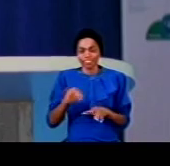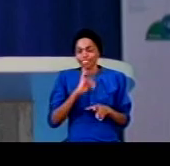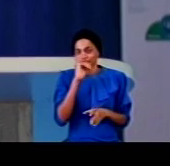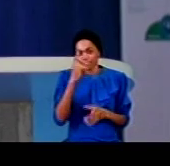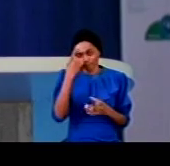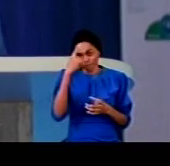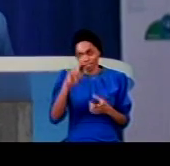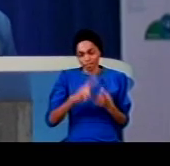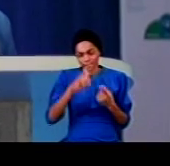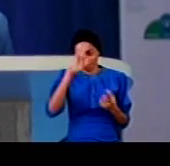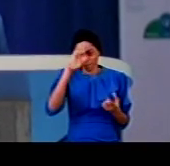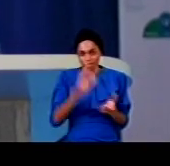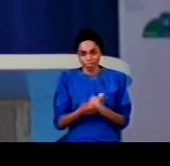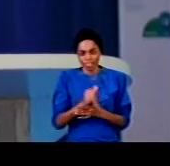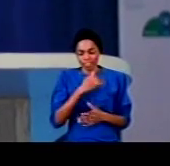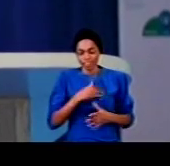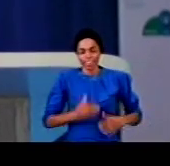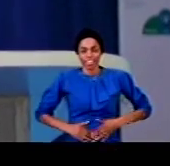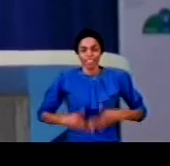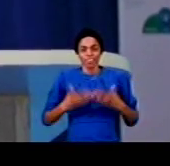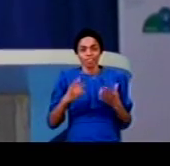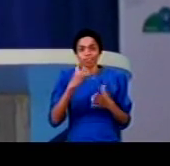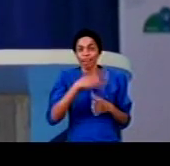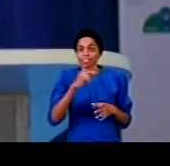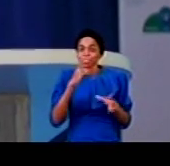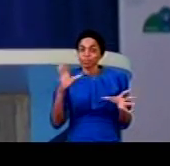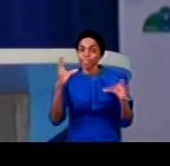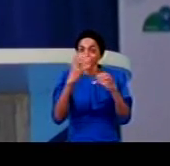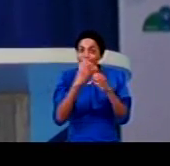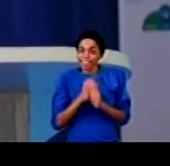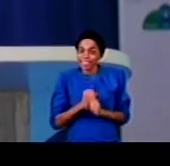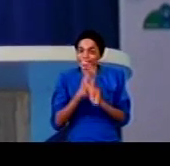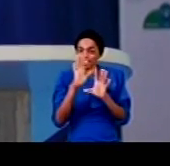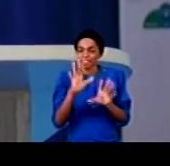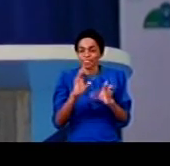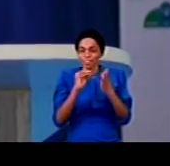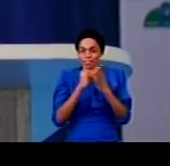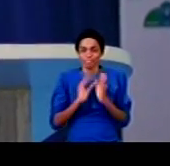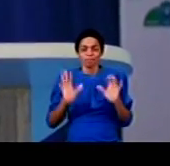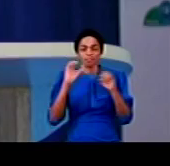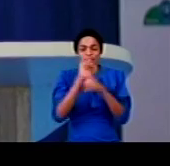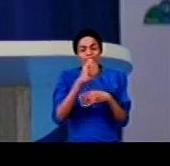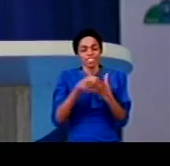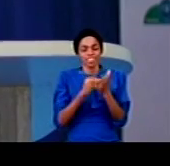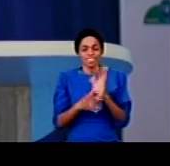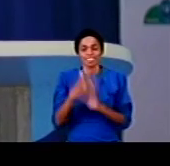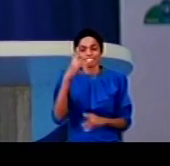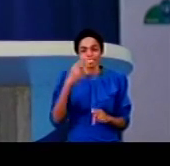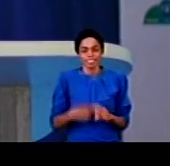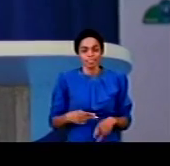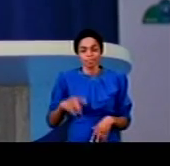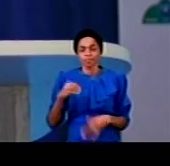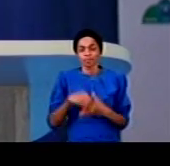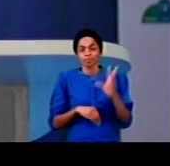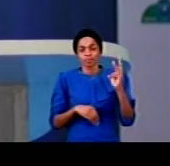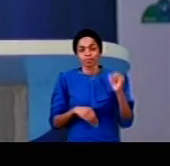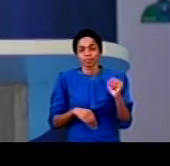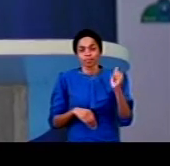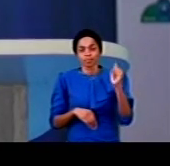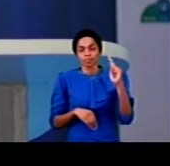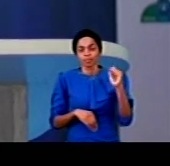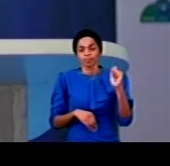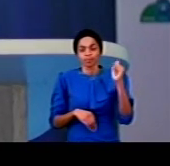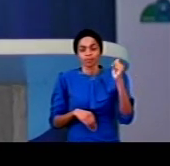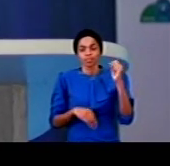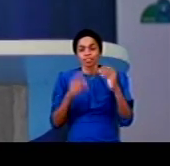In Matthew chapter 8, verse 16, when the evening was come, they